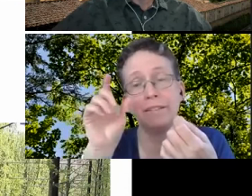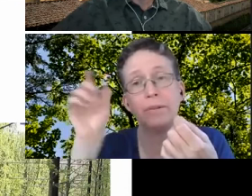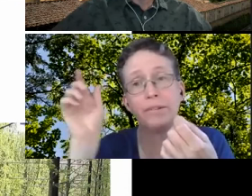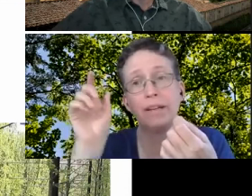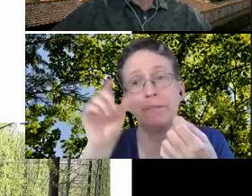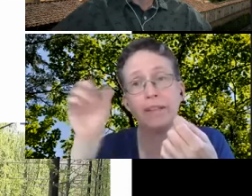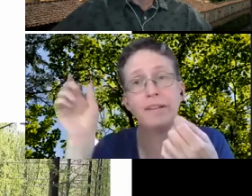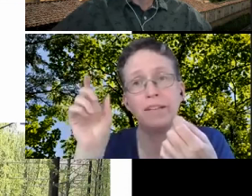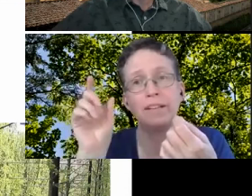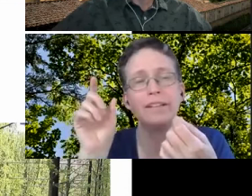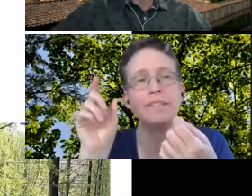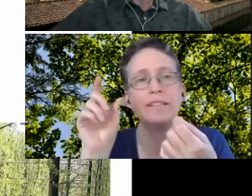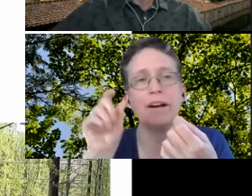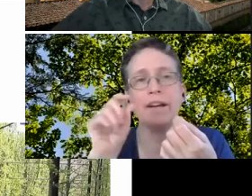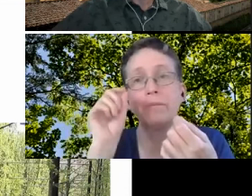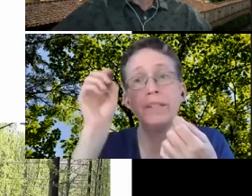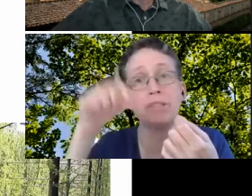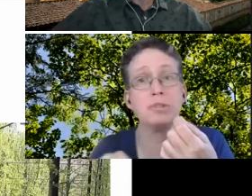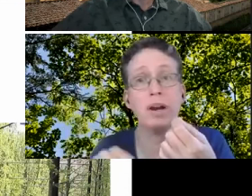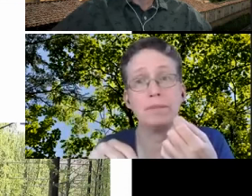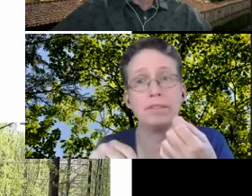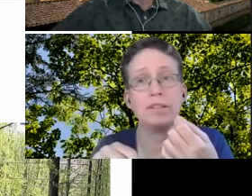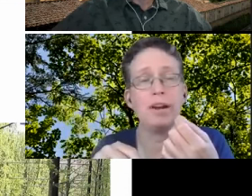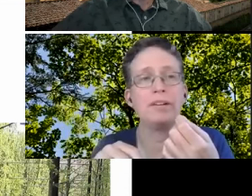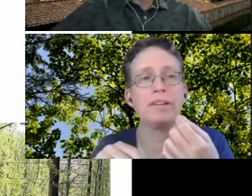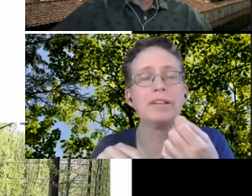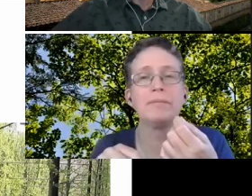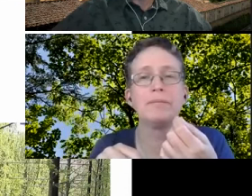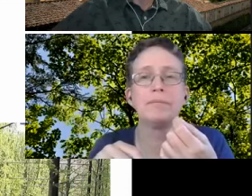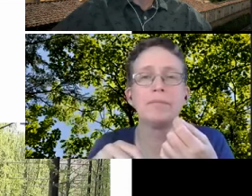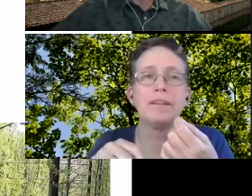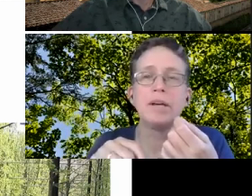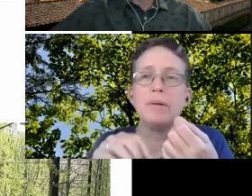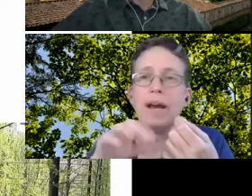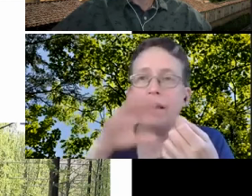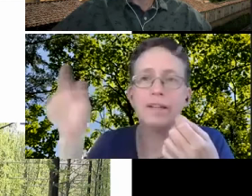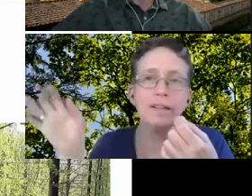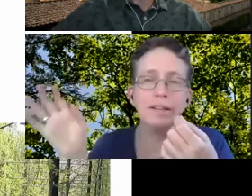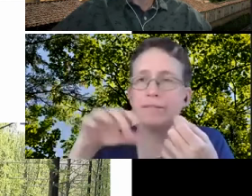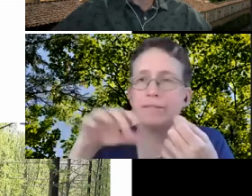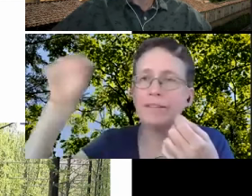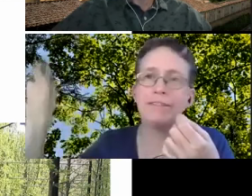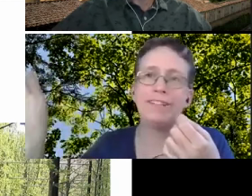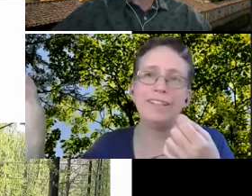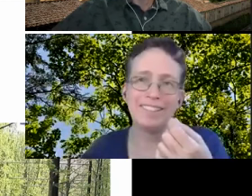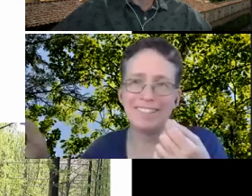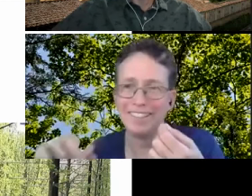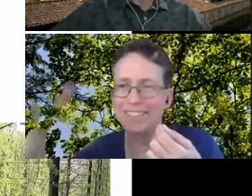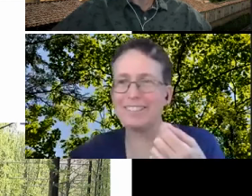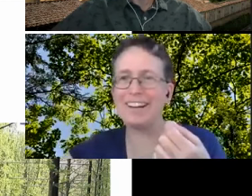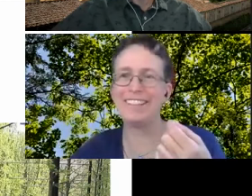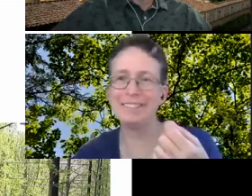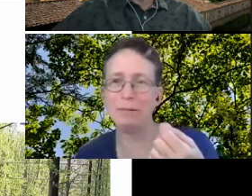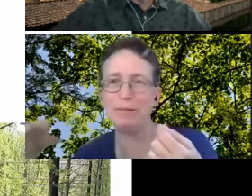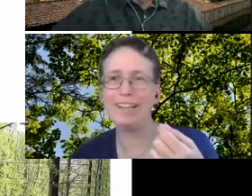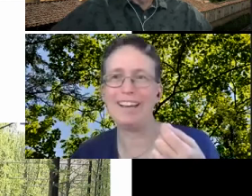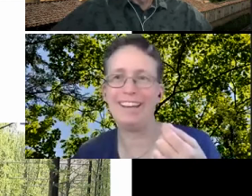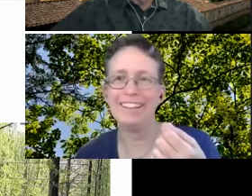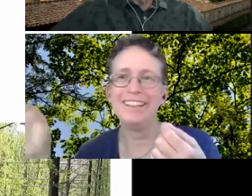dandelion, typical, like we think of dandelion seeds flying, and one that just drops to the ground. So out in the vineyards